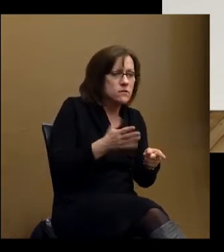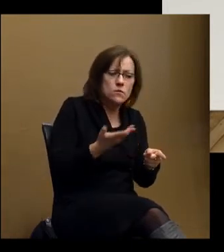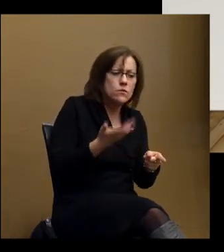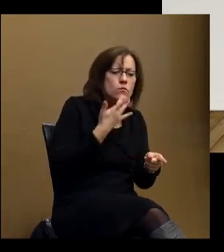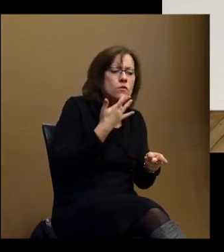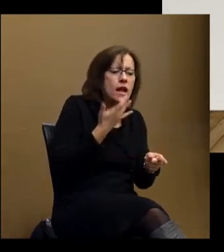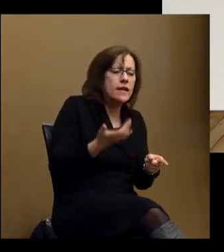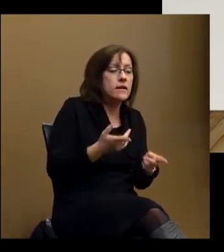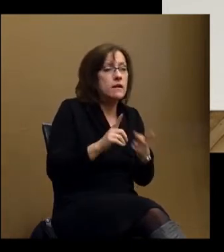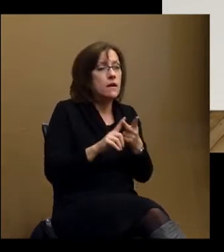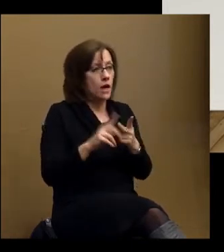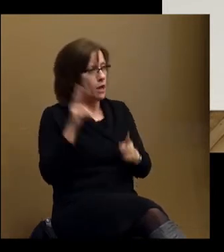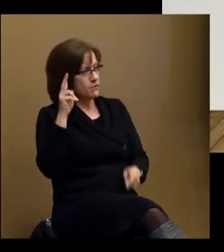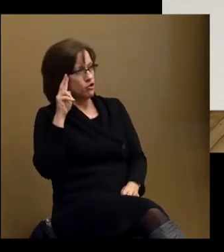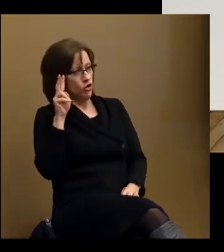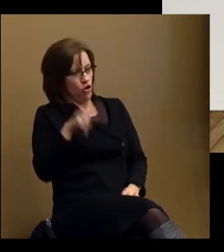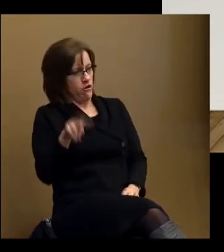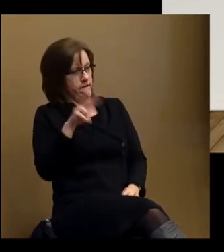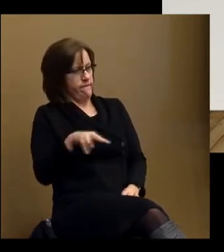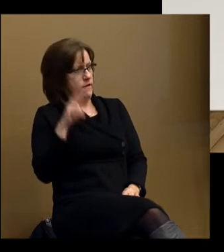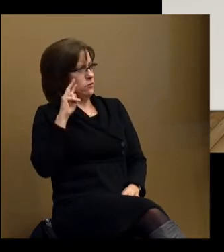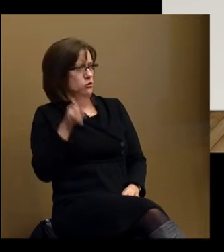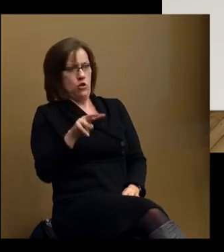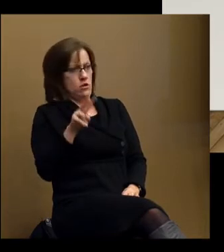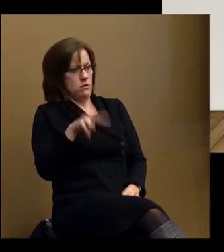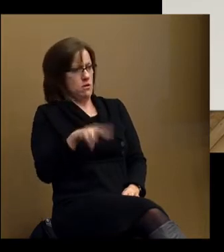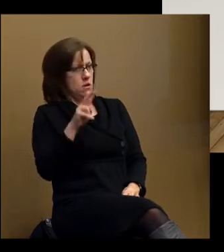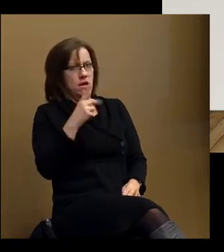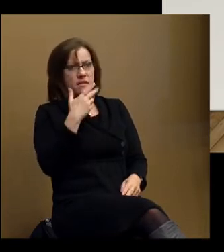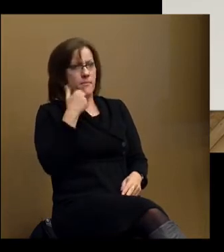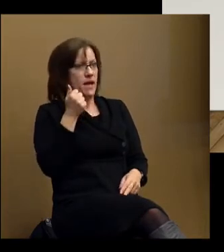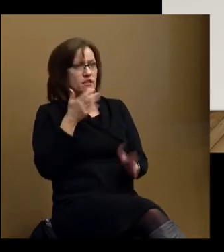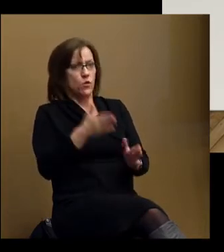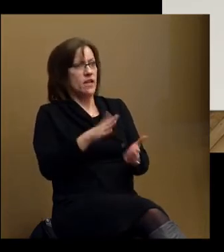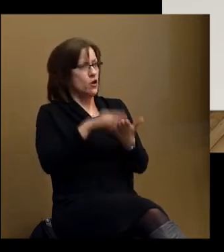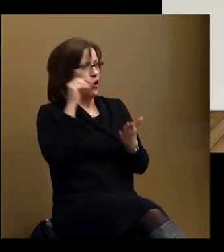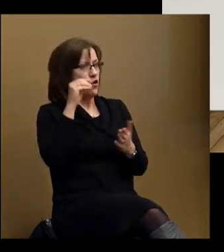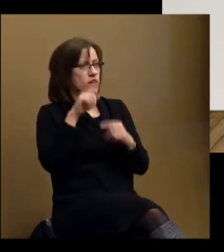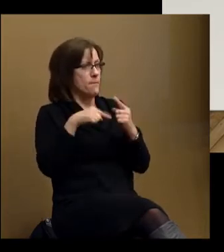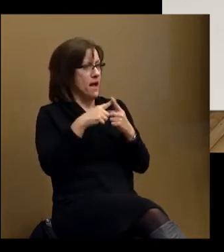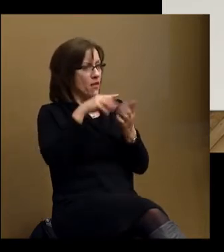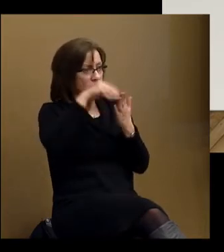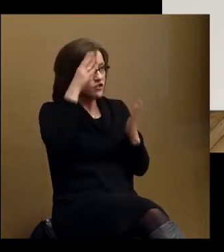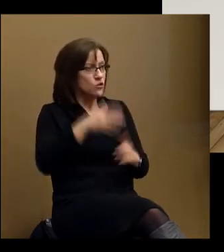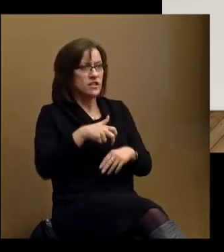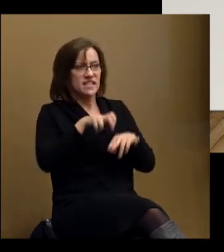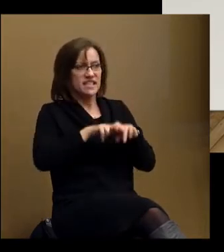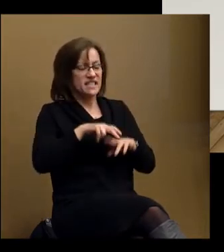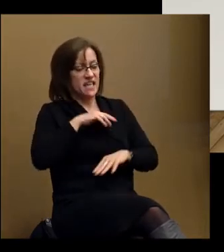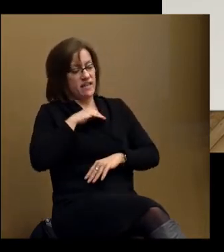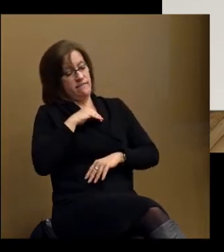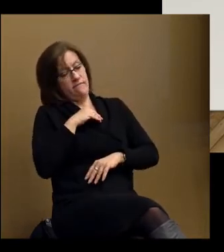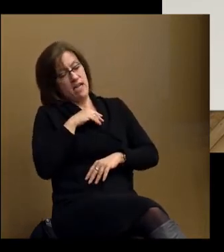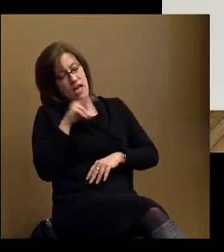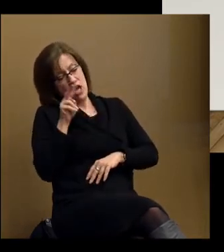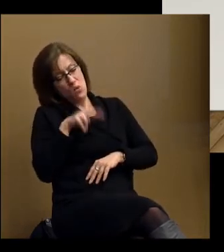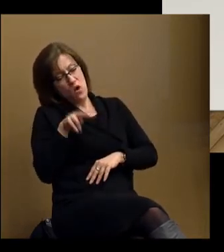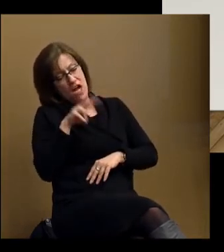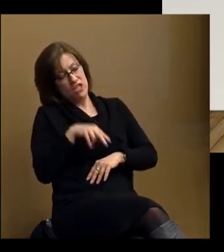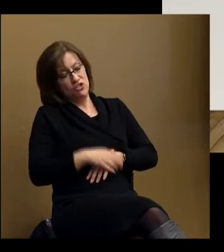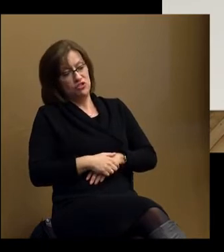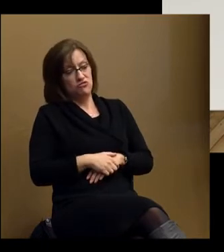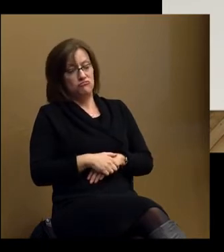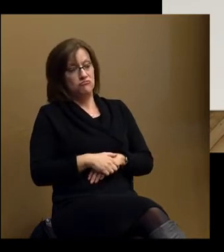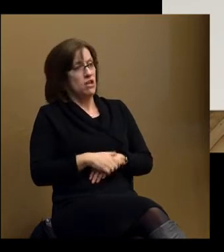student. One of the best ways to learn about a student is to just sit back and watch them. And you might say, well, wait a minute, but we're